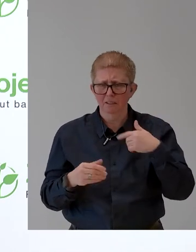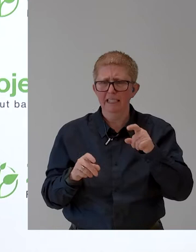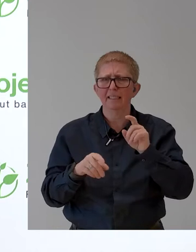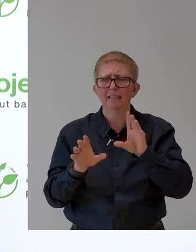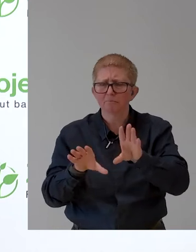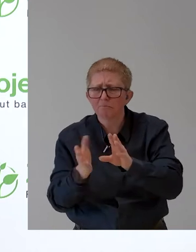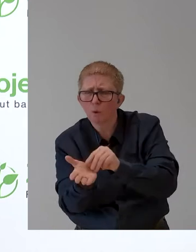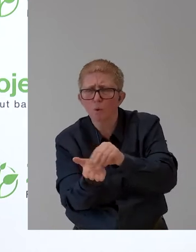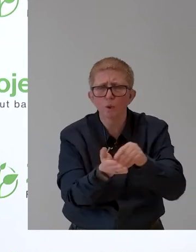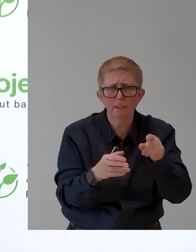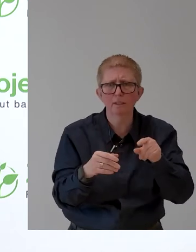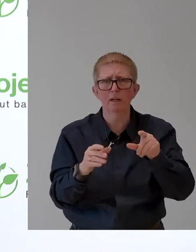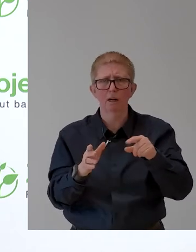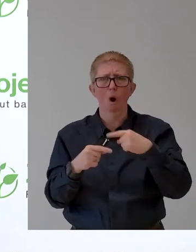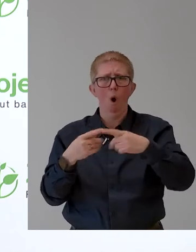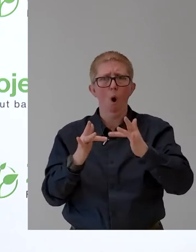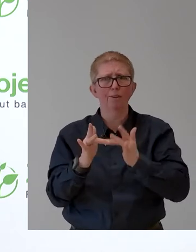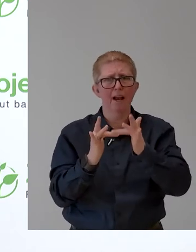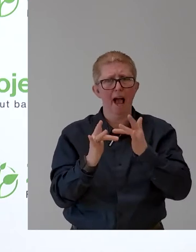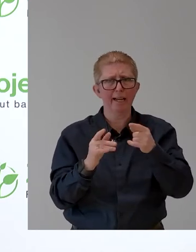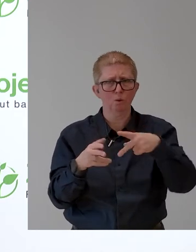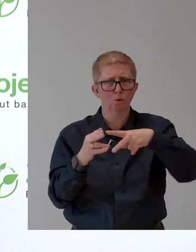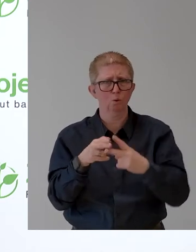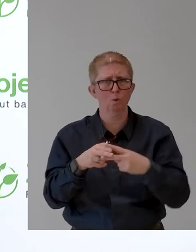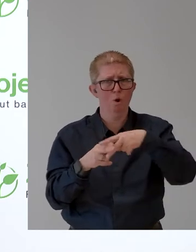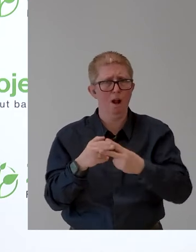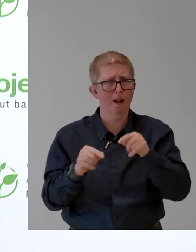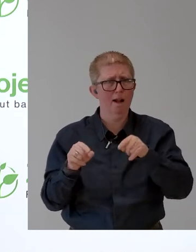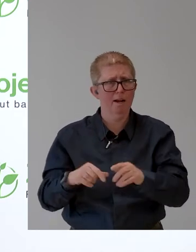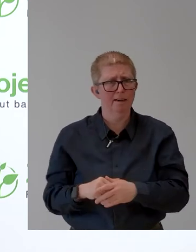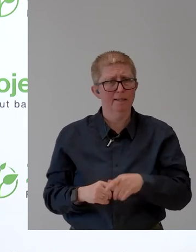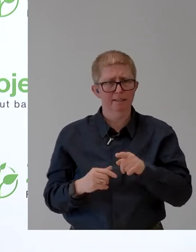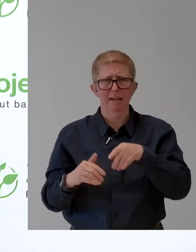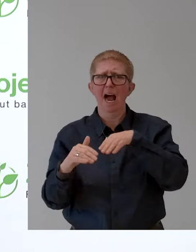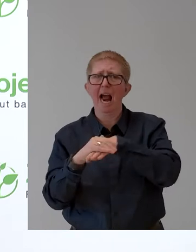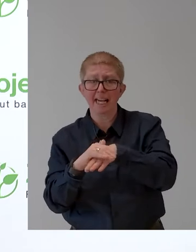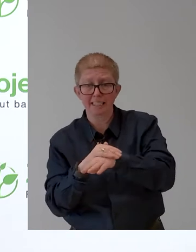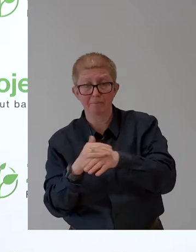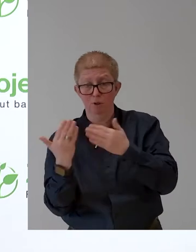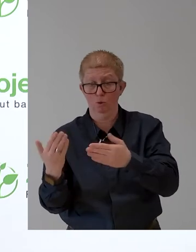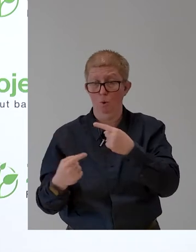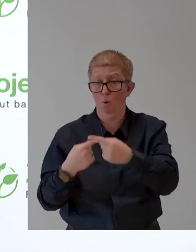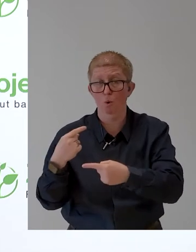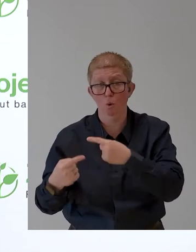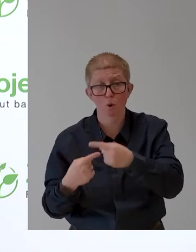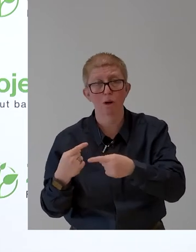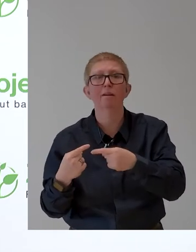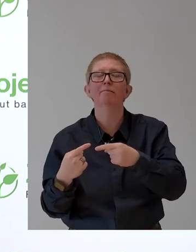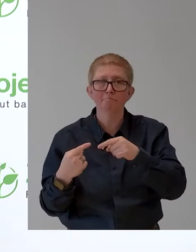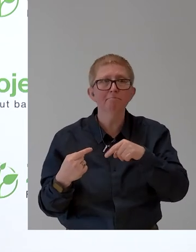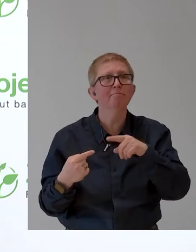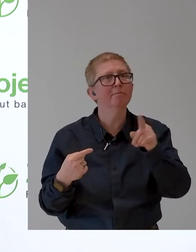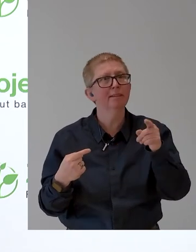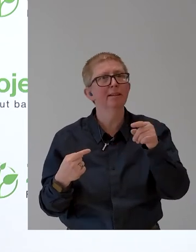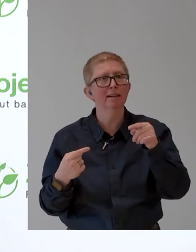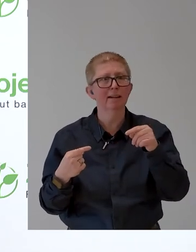also accessible Word versions, of course, available, but with this online tool, we have been able to really increase the number of nominations